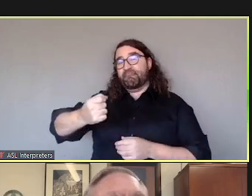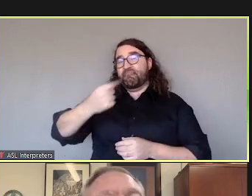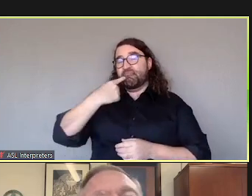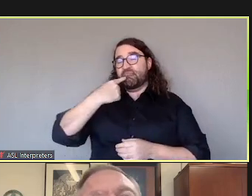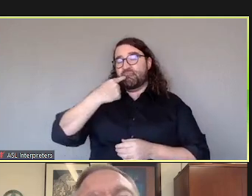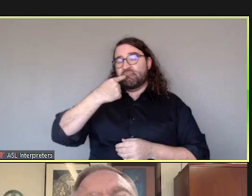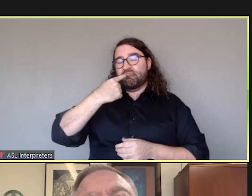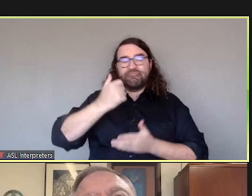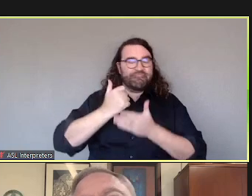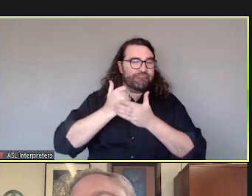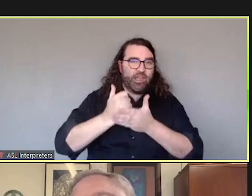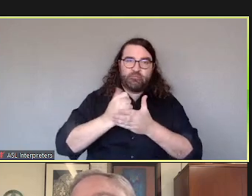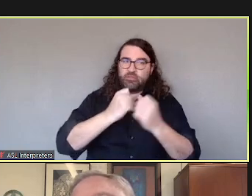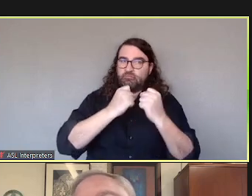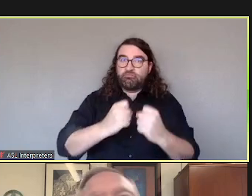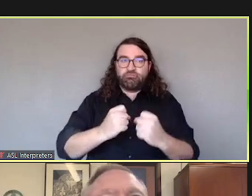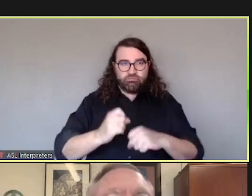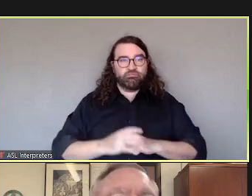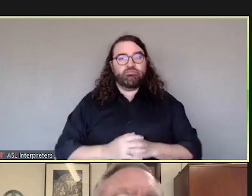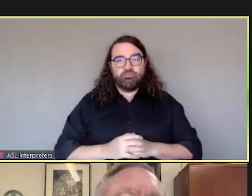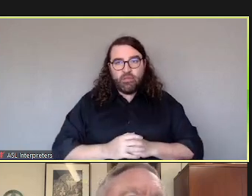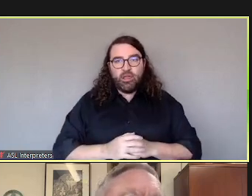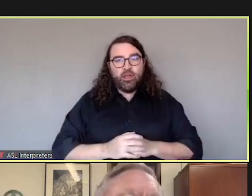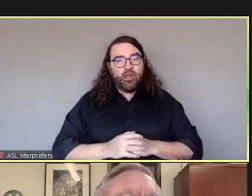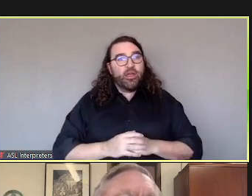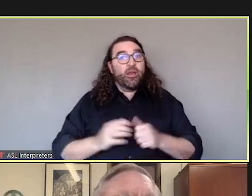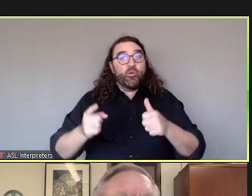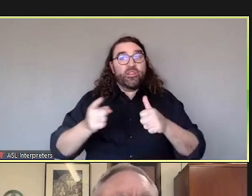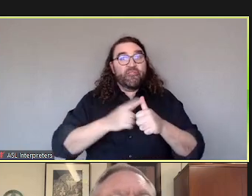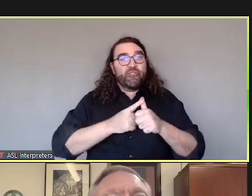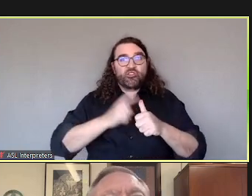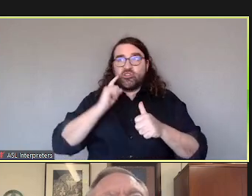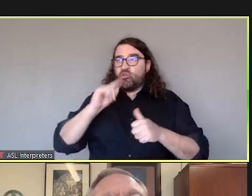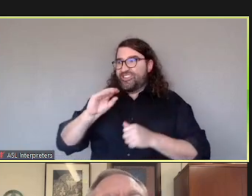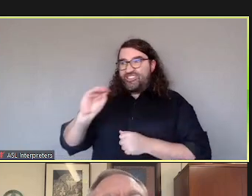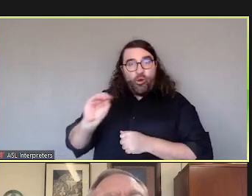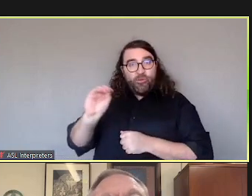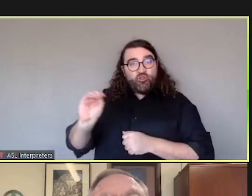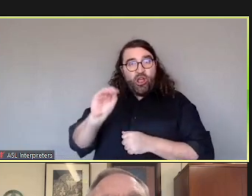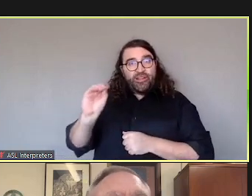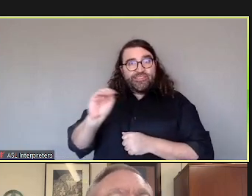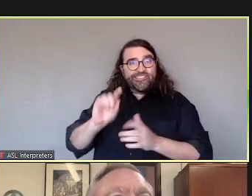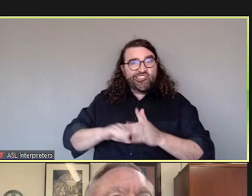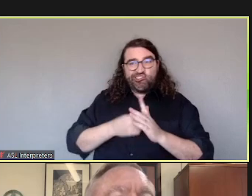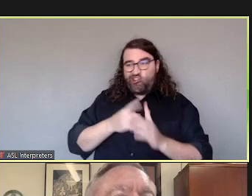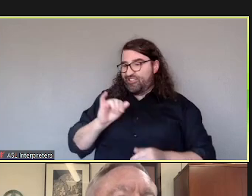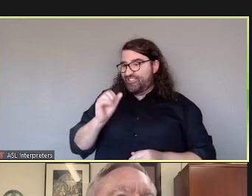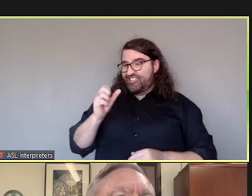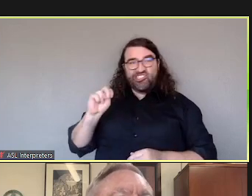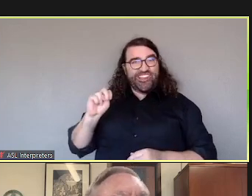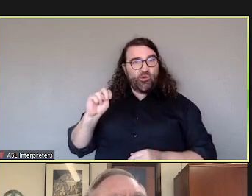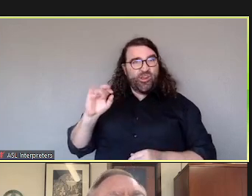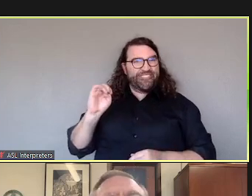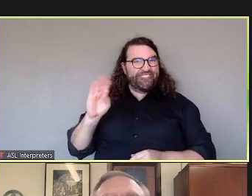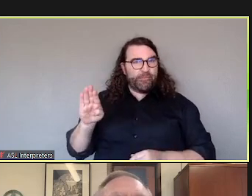With the first wave of Omicron in January, February, we had 700 people in the hospital. You saw that we're